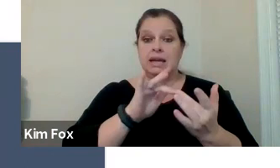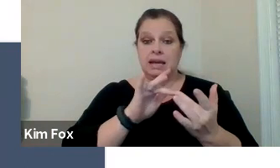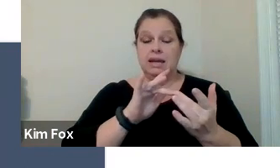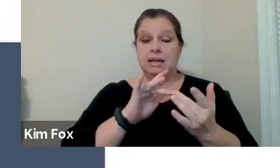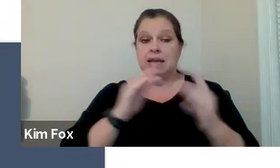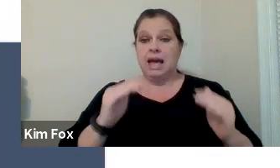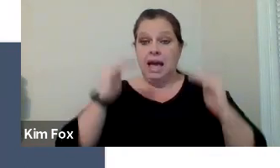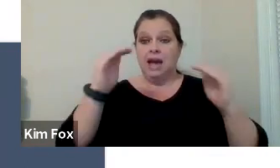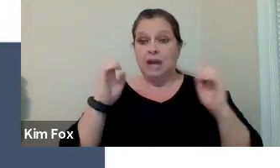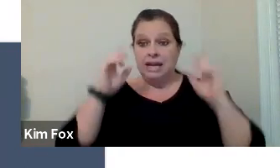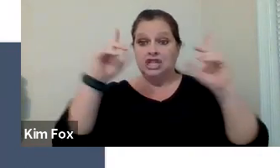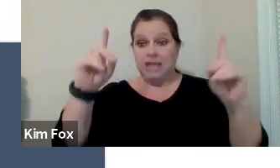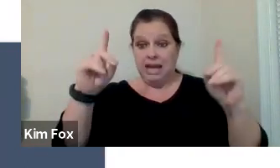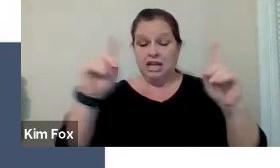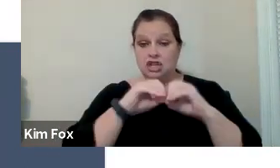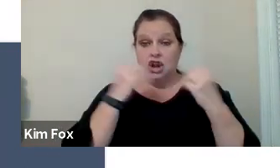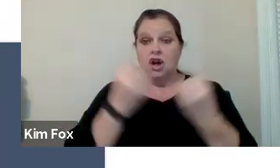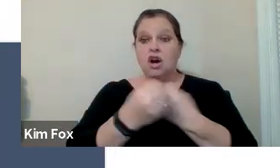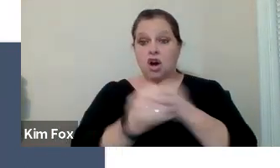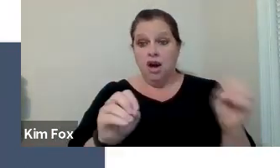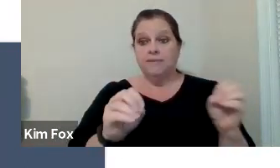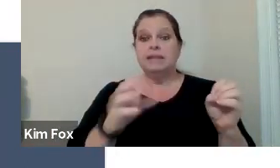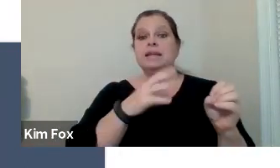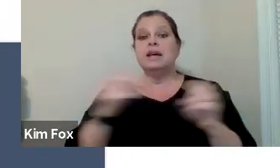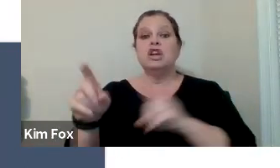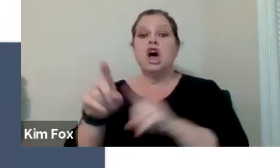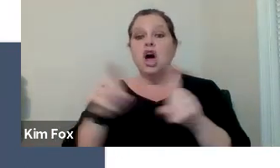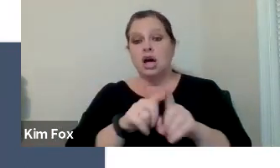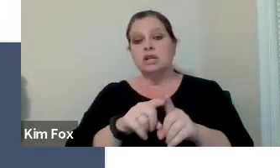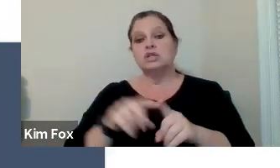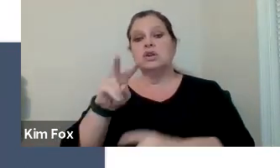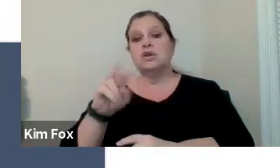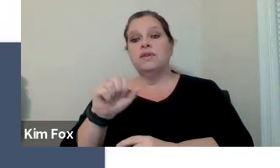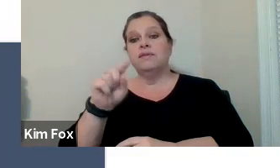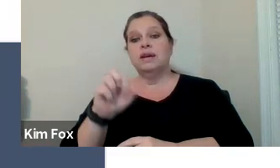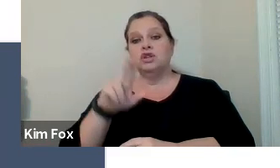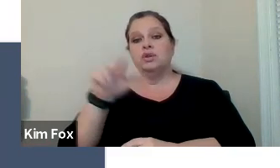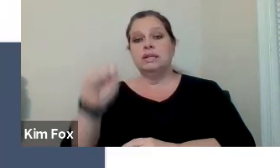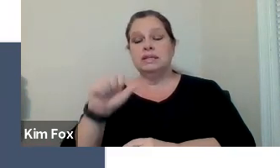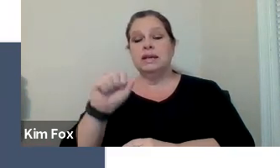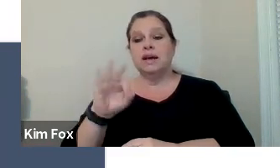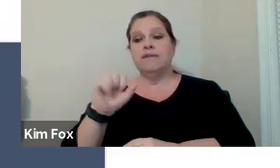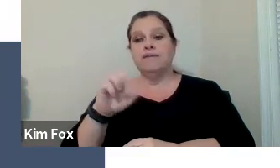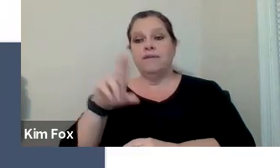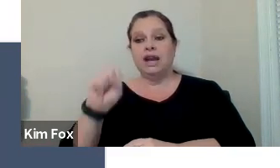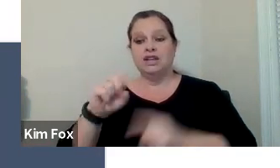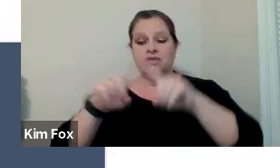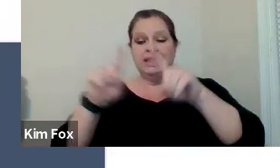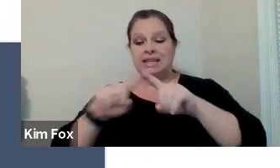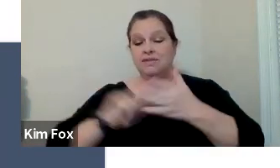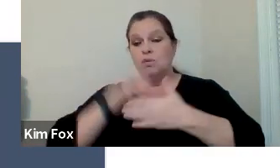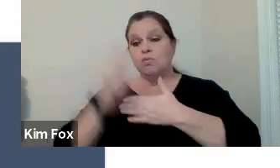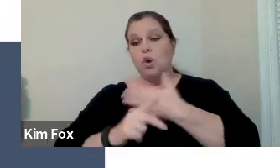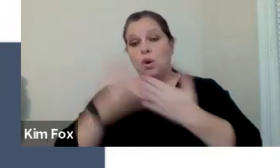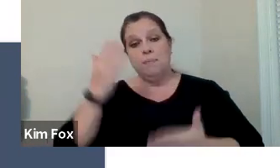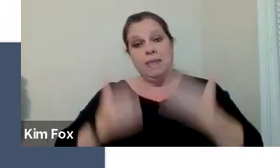Education, but also the Office of Veteran Affairs for details on financial aid programs for which they may be eligible. Because